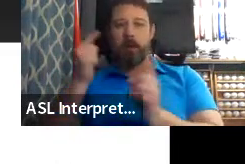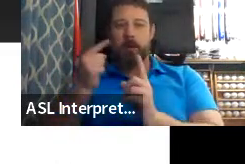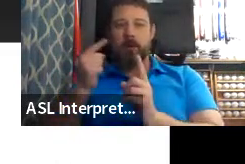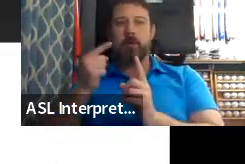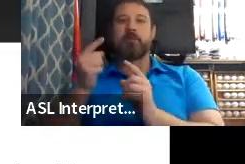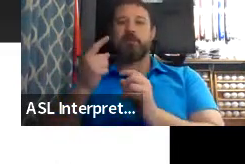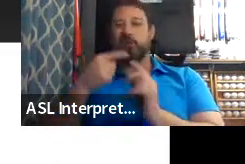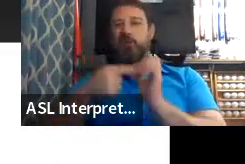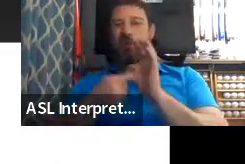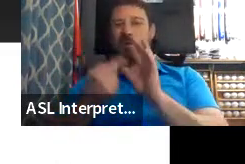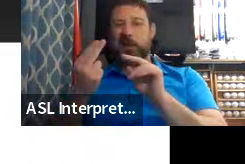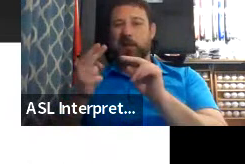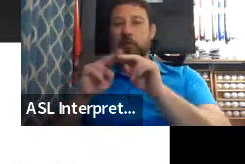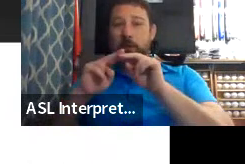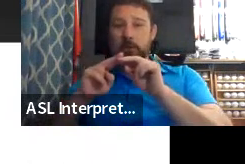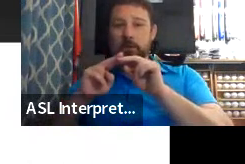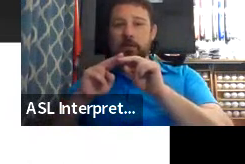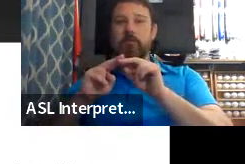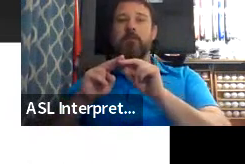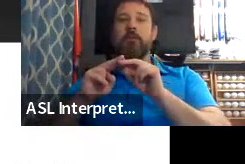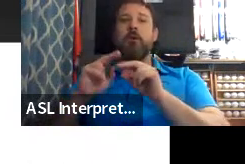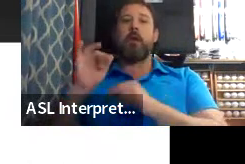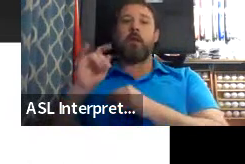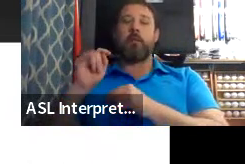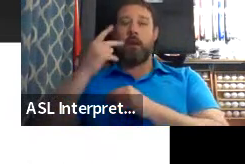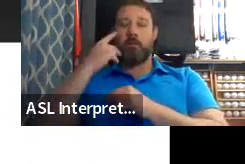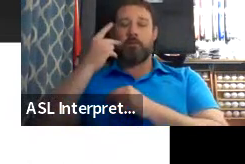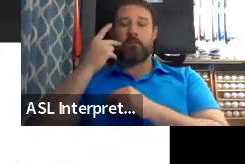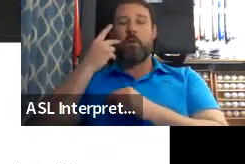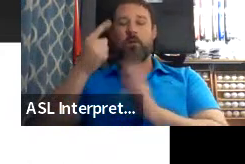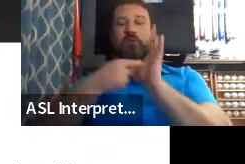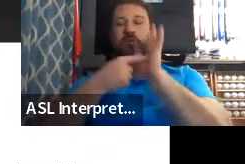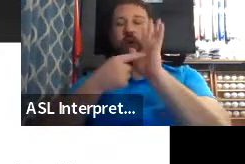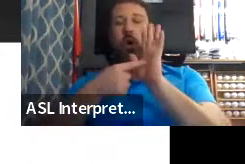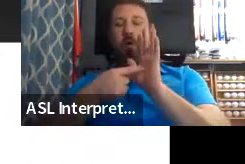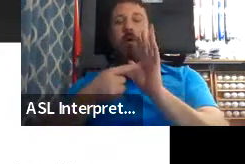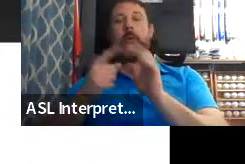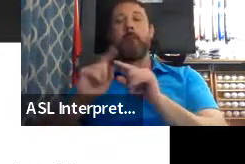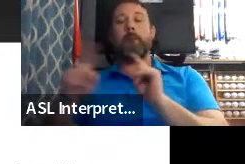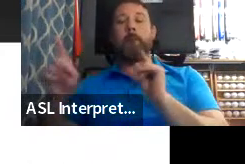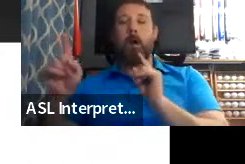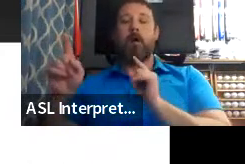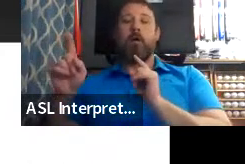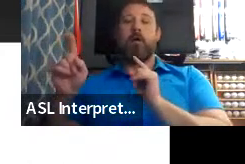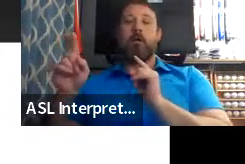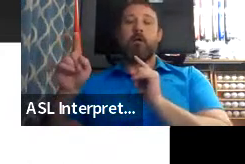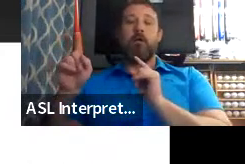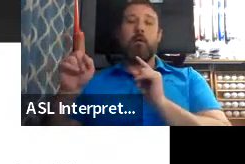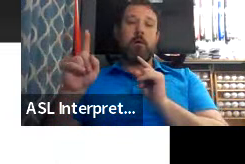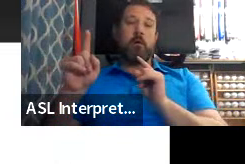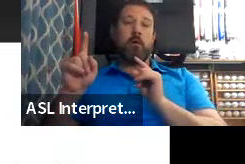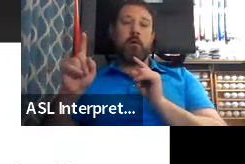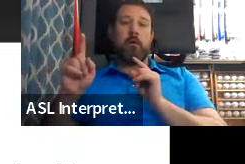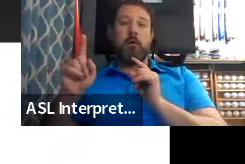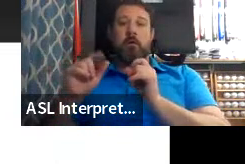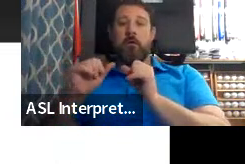an increase. I'll show you that in a minute. But we remain much lower in terms